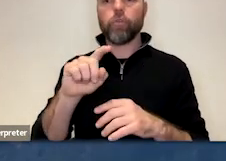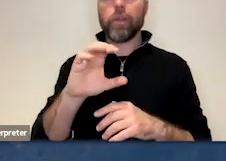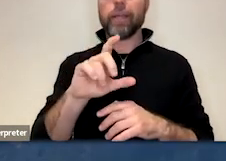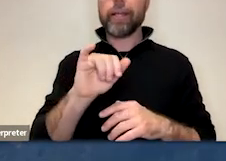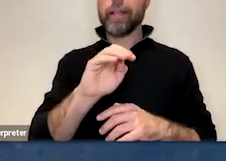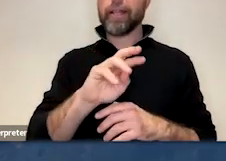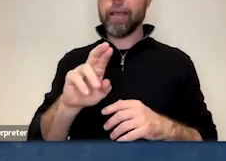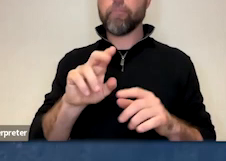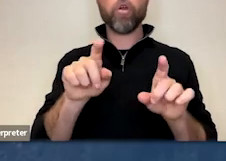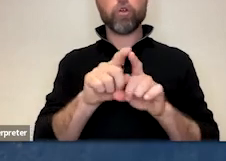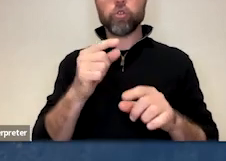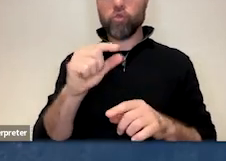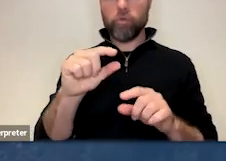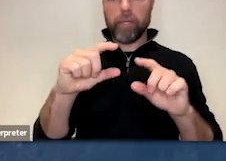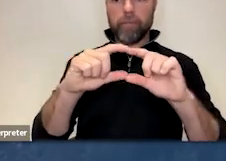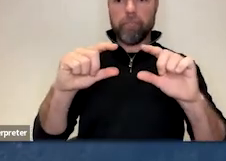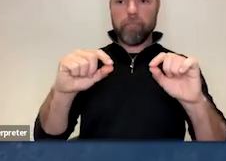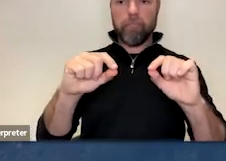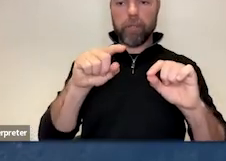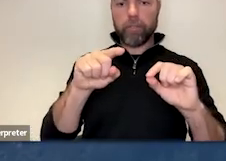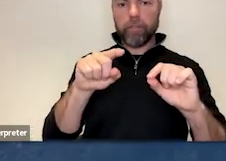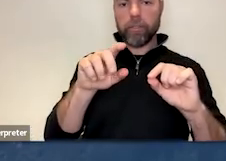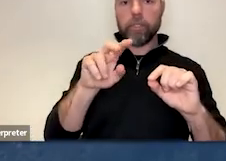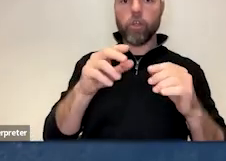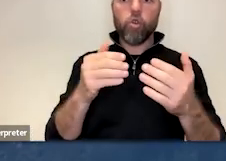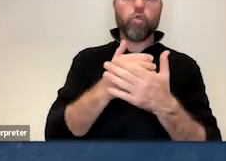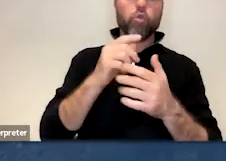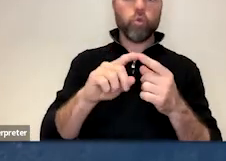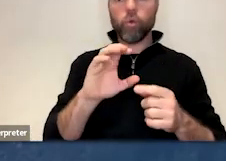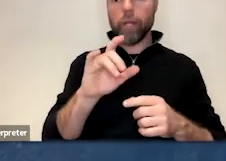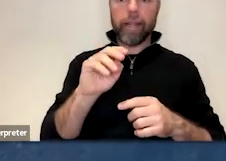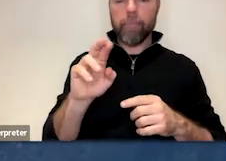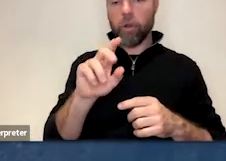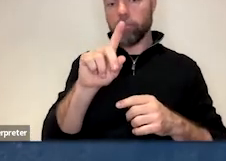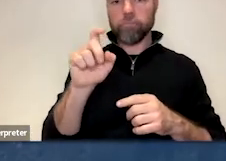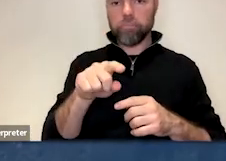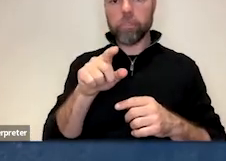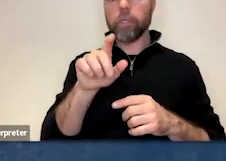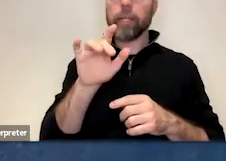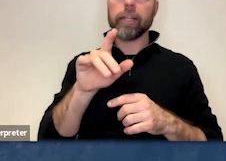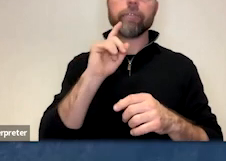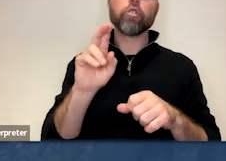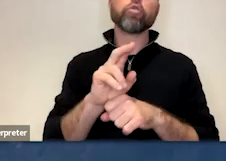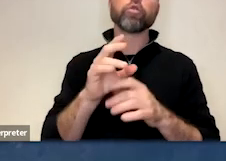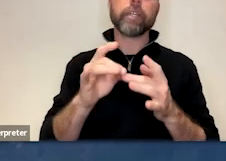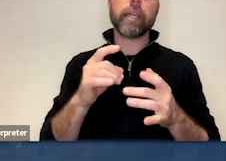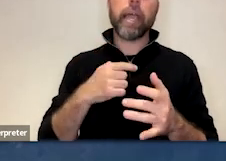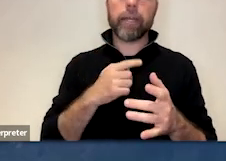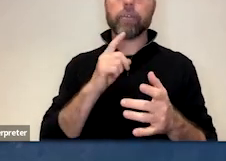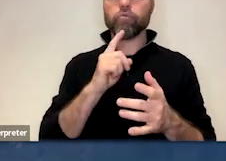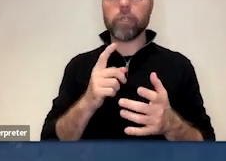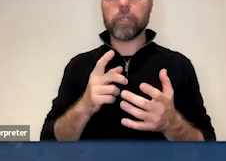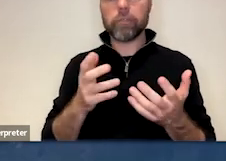We also have a green button here that says new to ClimR. Please click here to check out our user guide. I would encourage you to